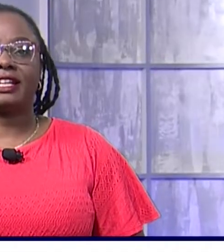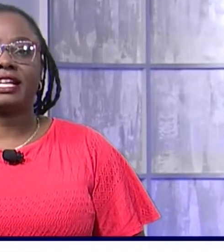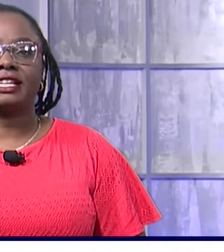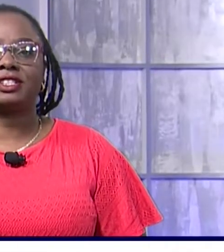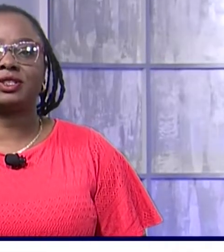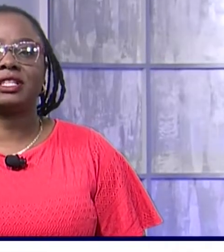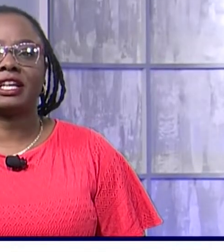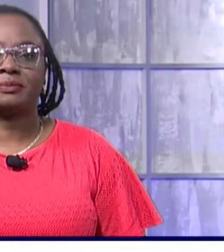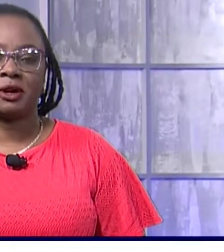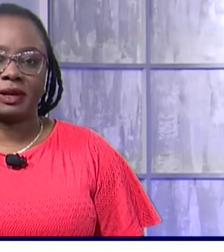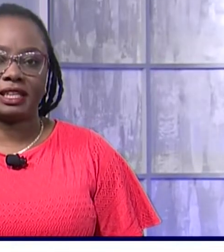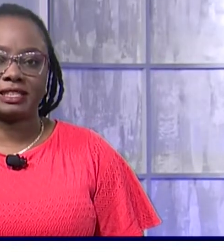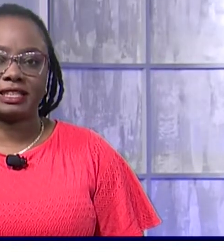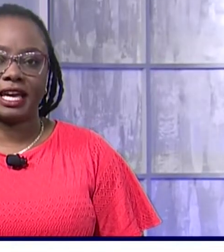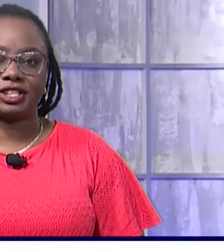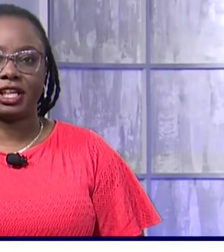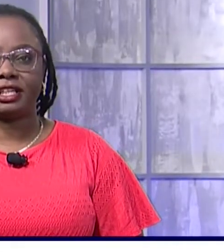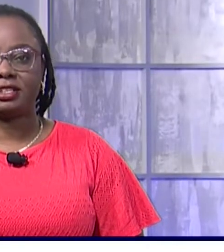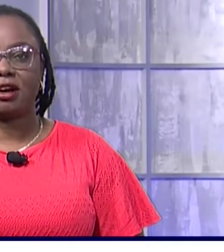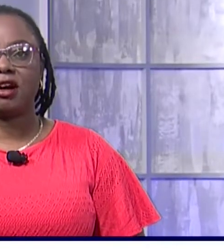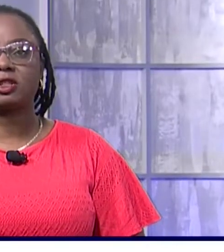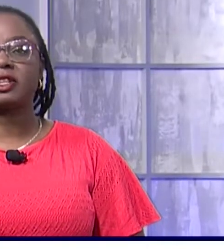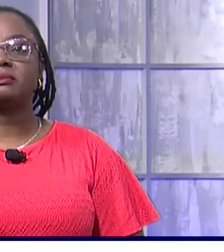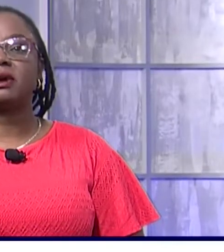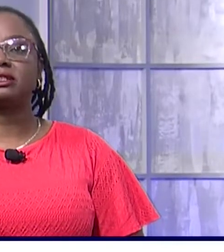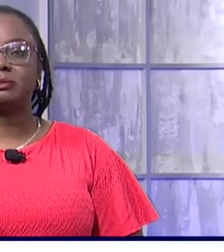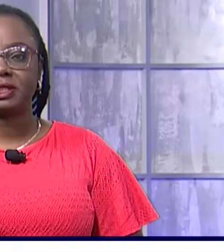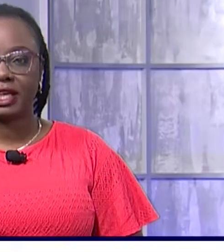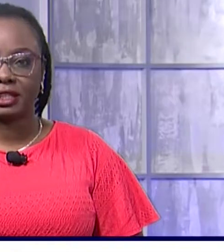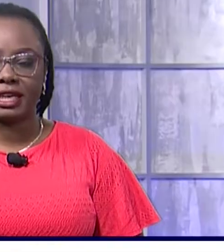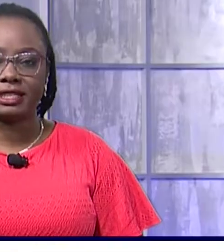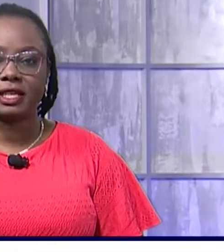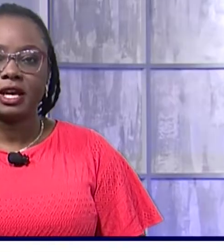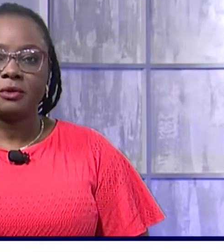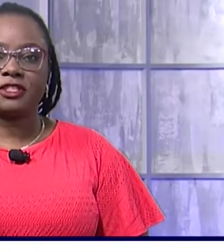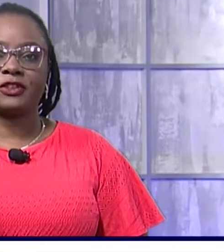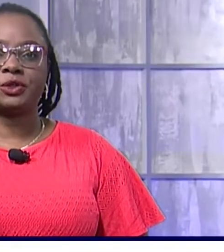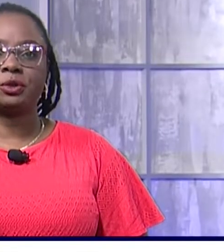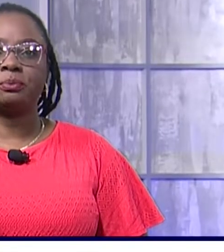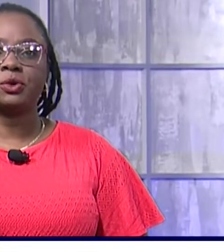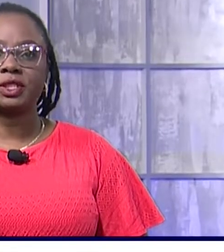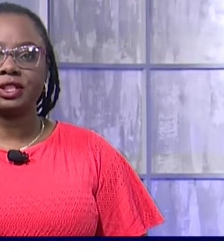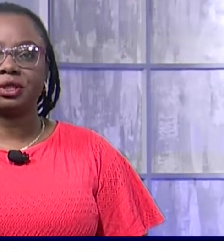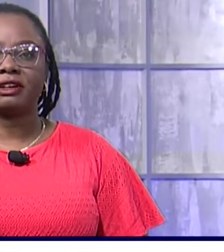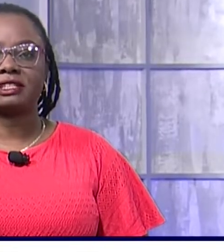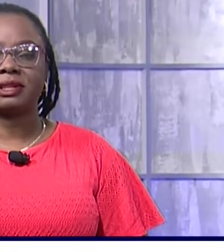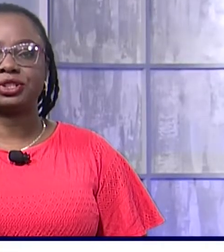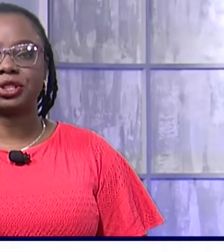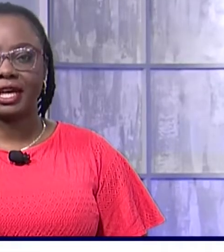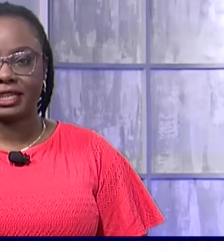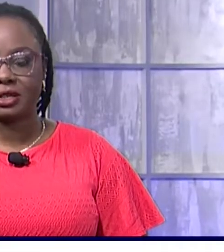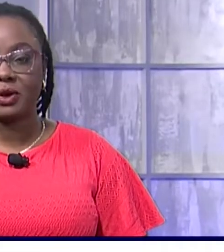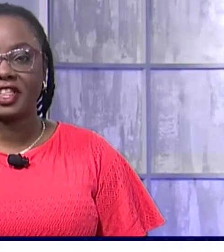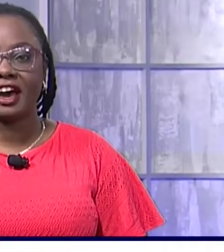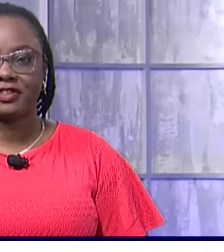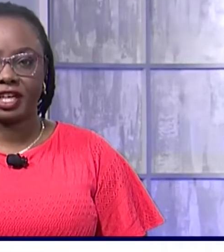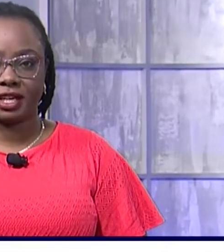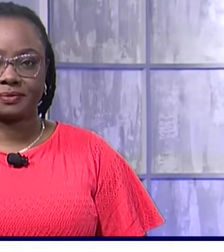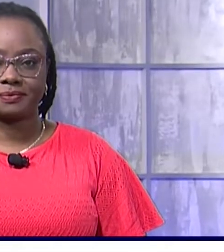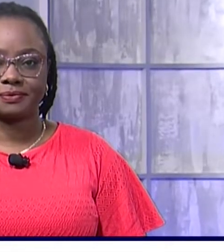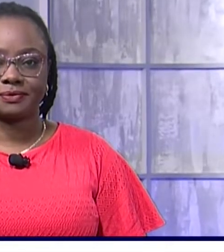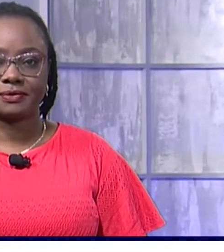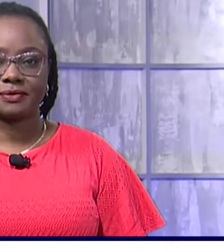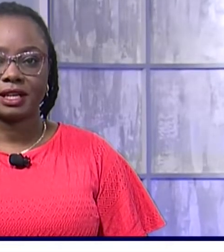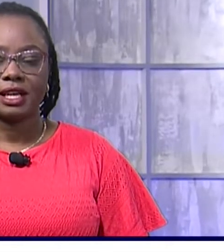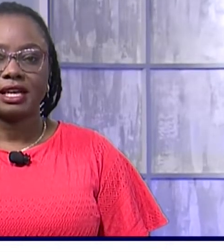In the headlines tonight, Barbados engaging in talks with multiple airlines with a view to boosting tourism and trade with Africa.